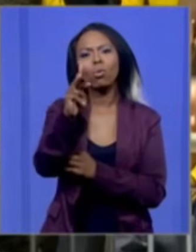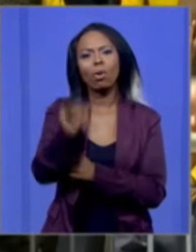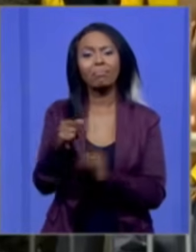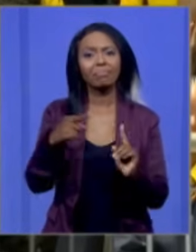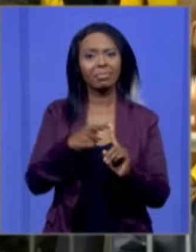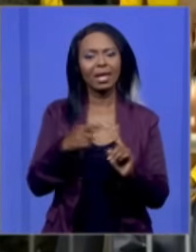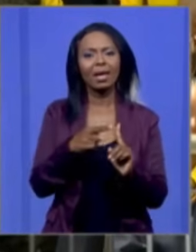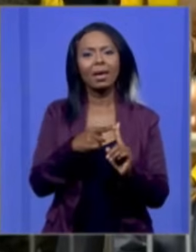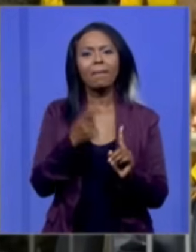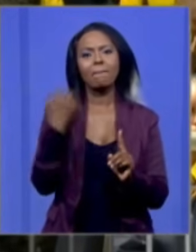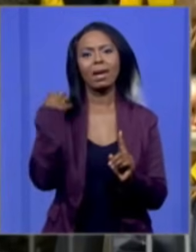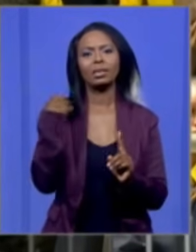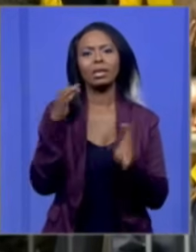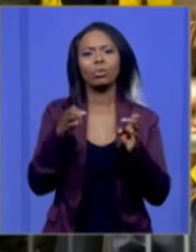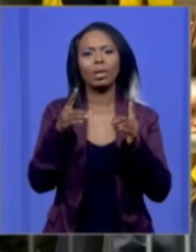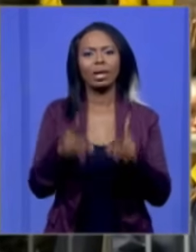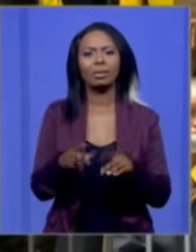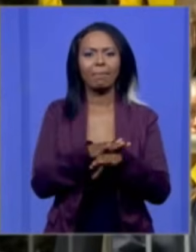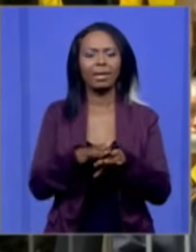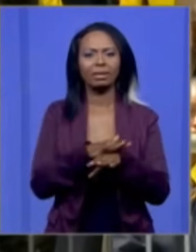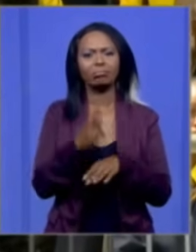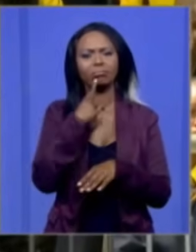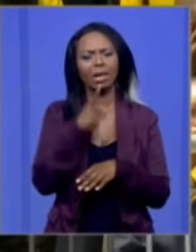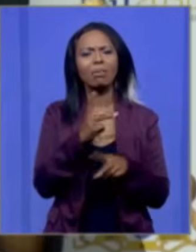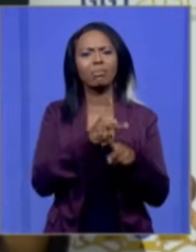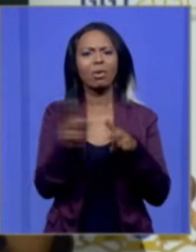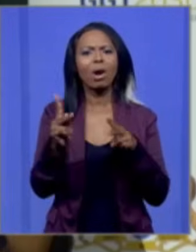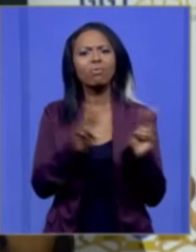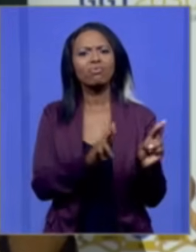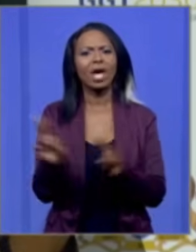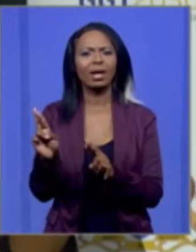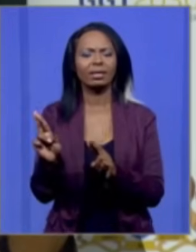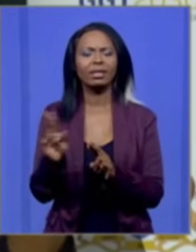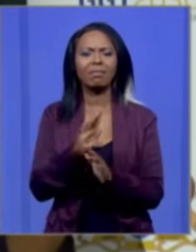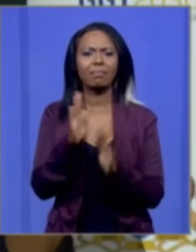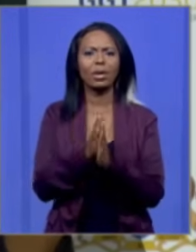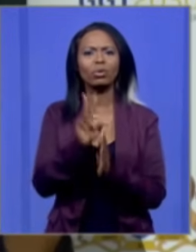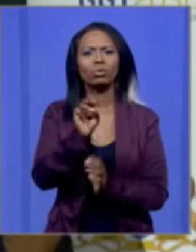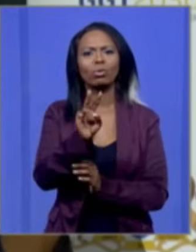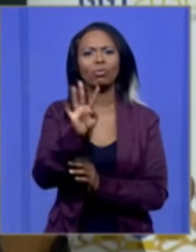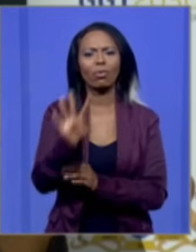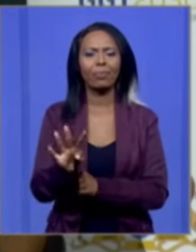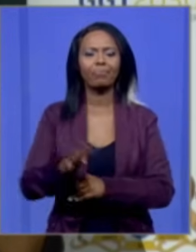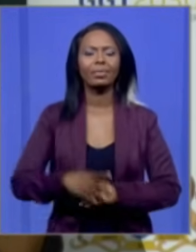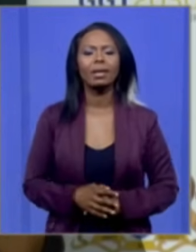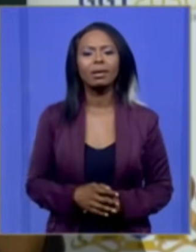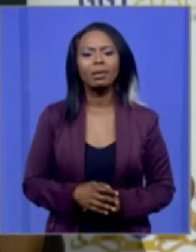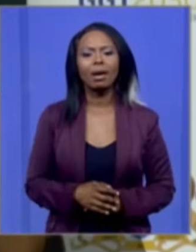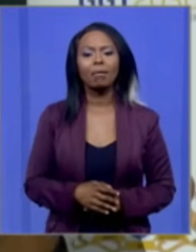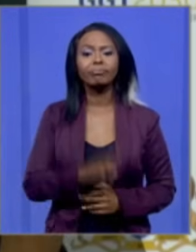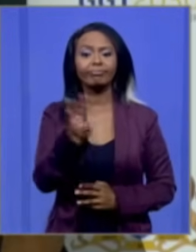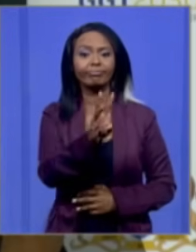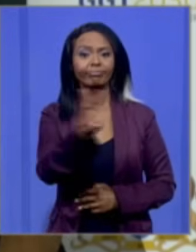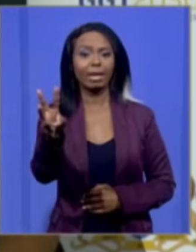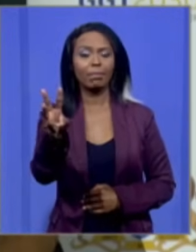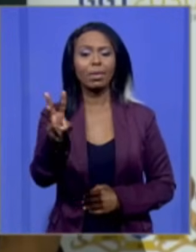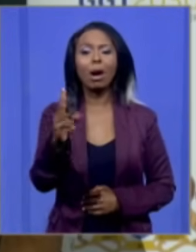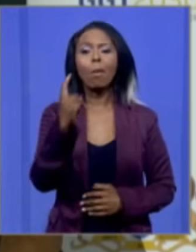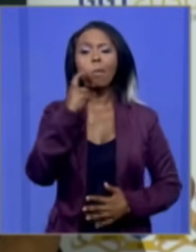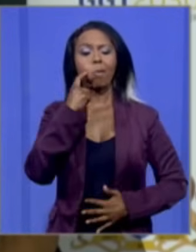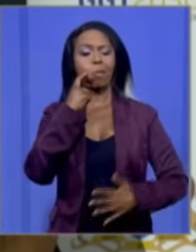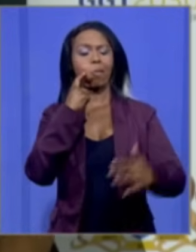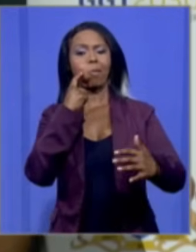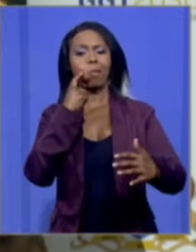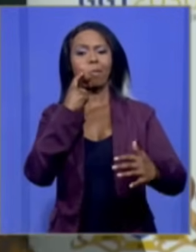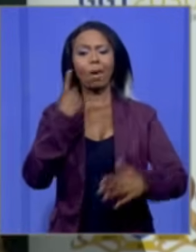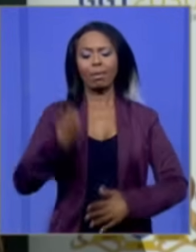itukišeditše ngwago wa dithuto wa 2024. I want us to look at teenage pregnancy. I want us to look at violence and